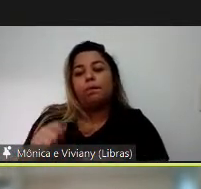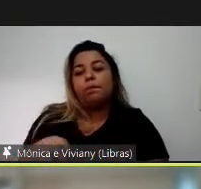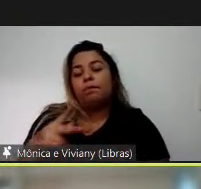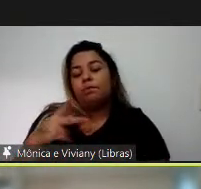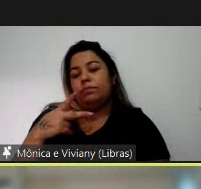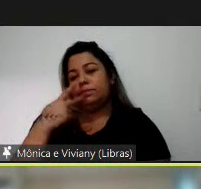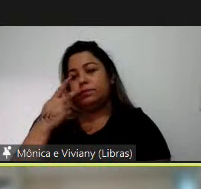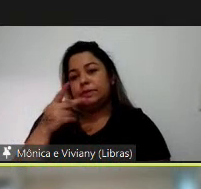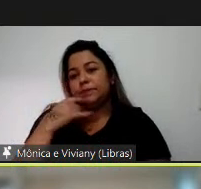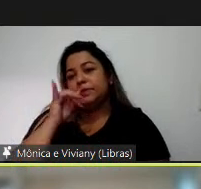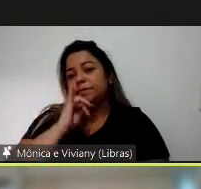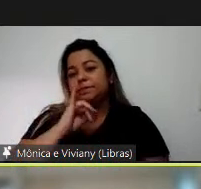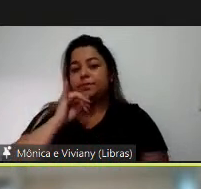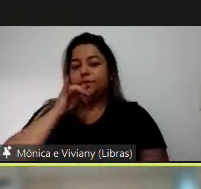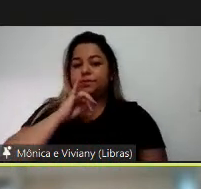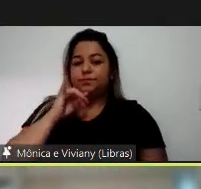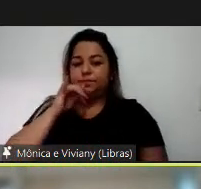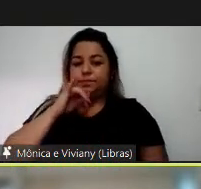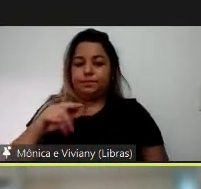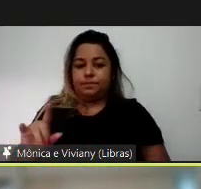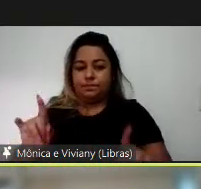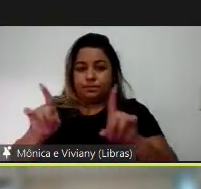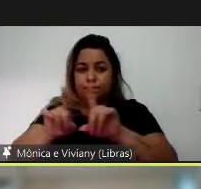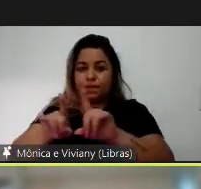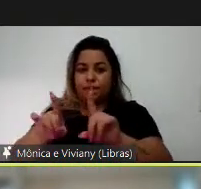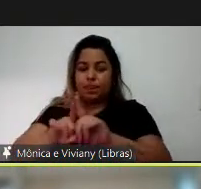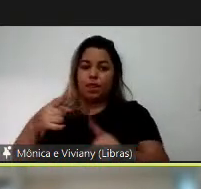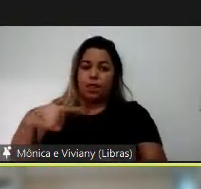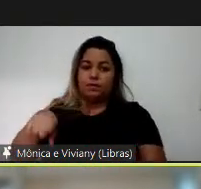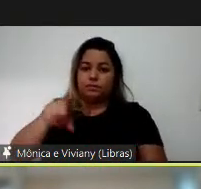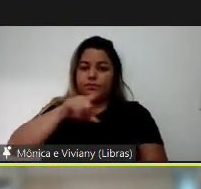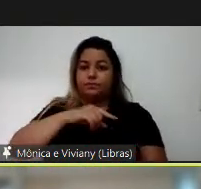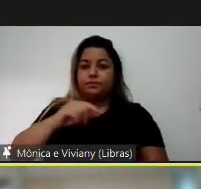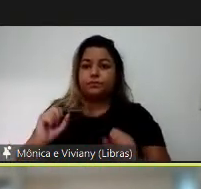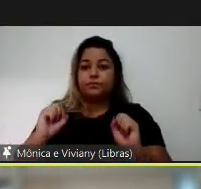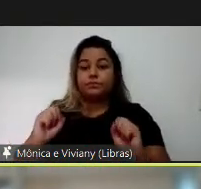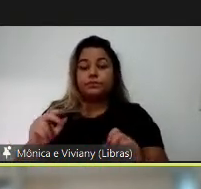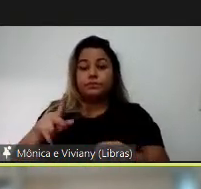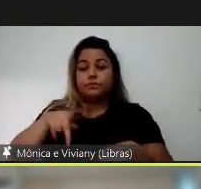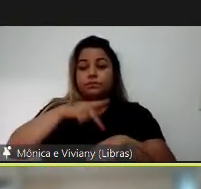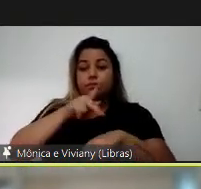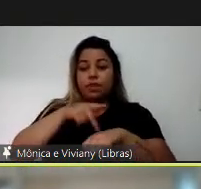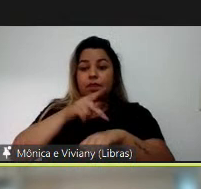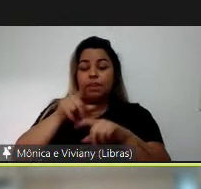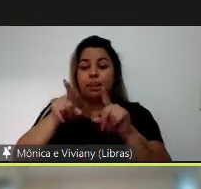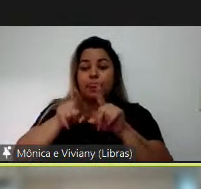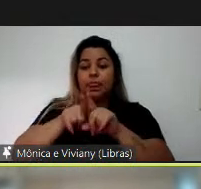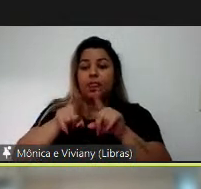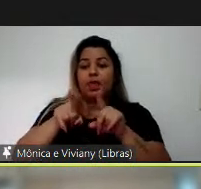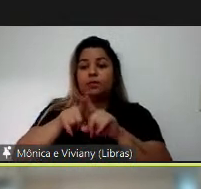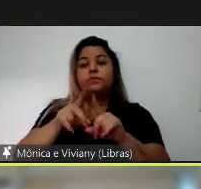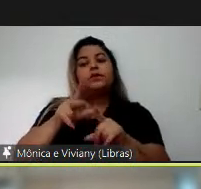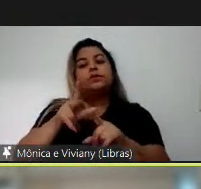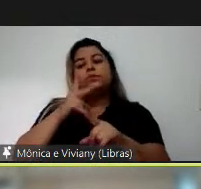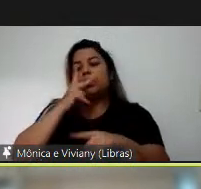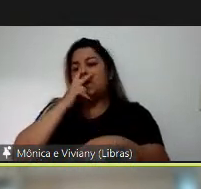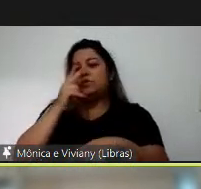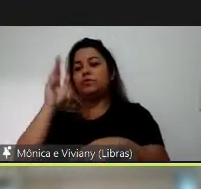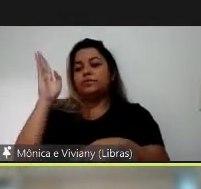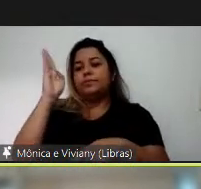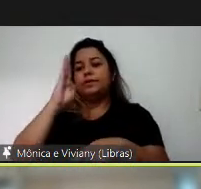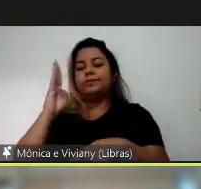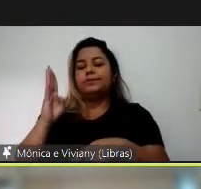set as an example for primary attention, in which we can say many countries for action to one another. And I